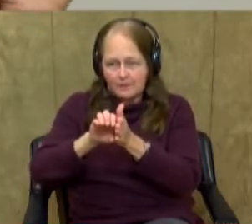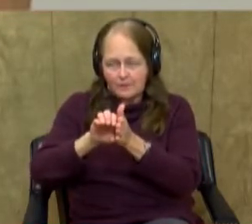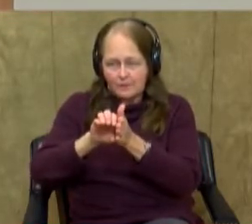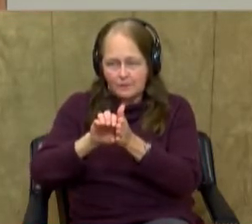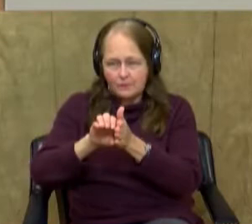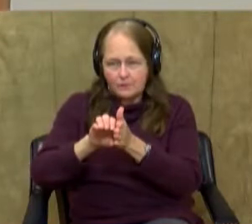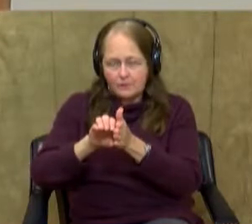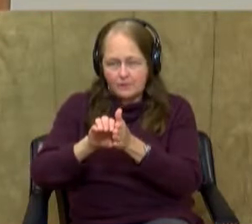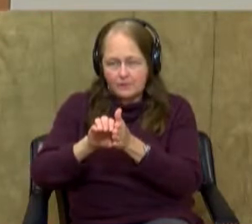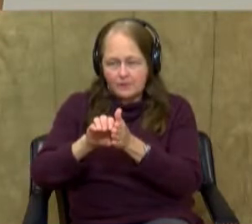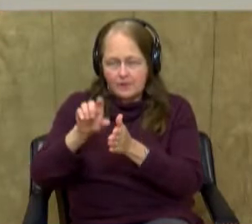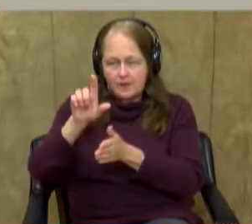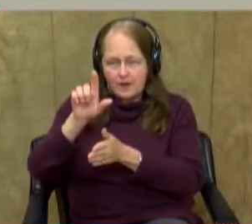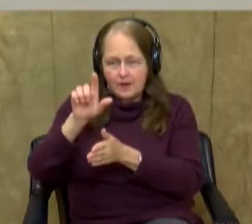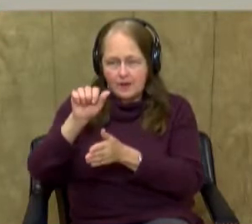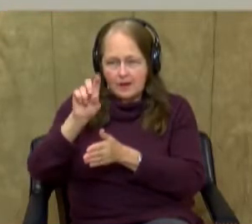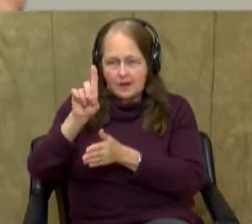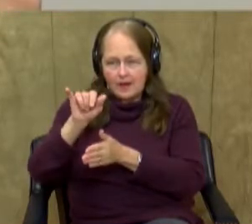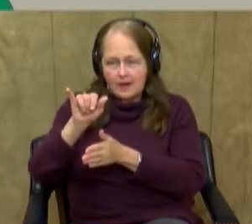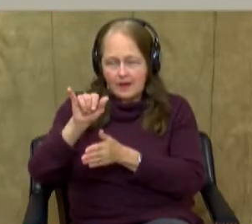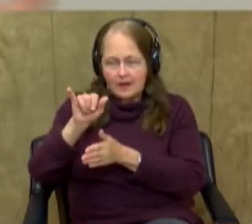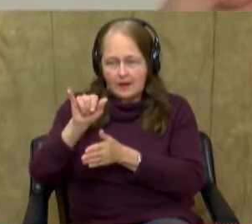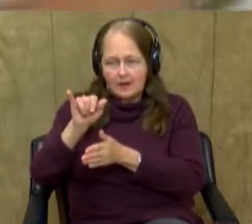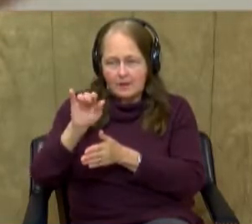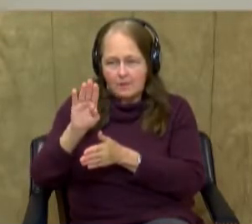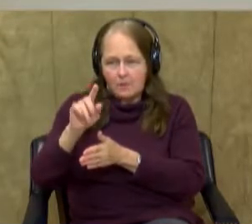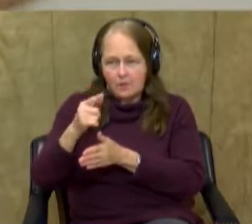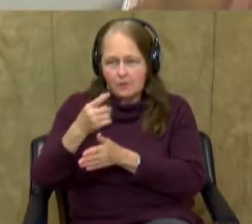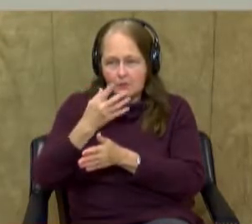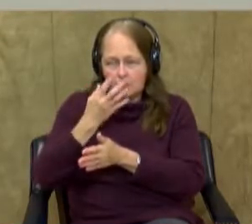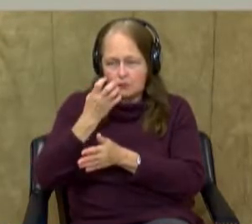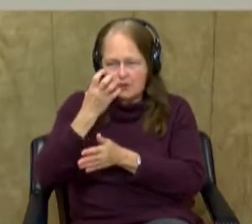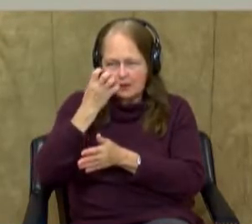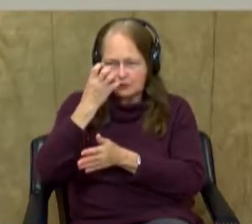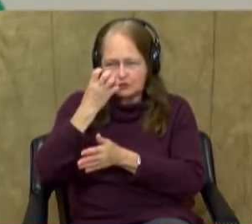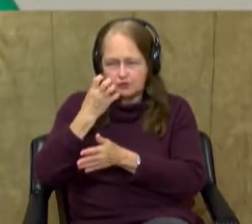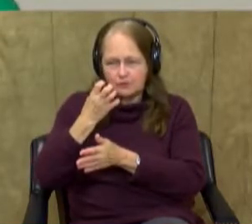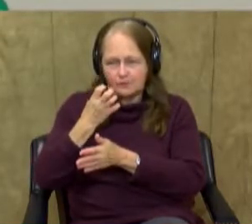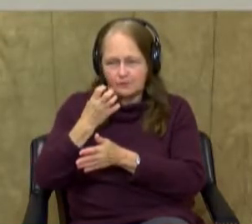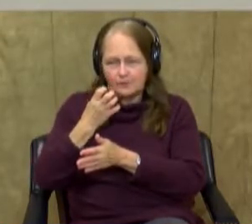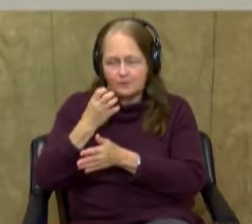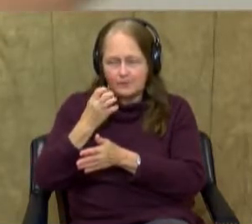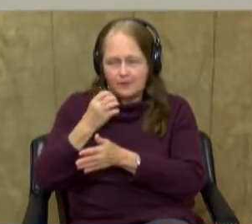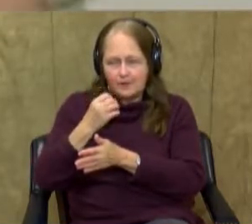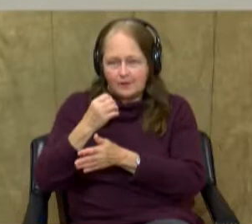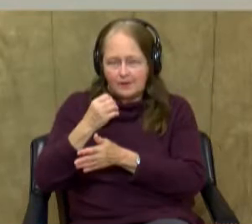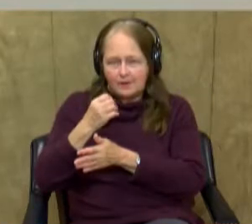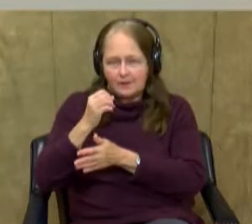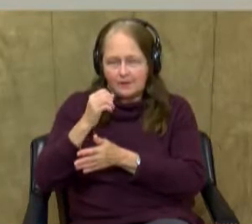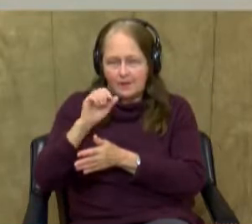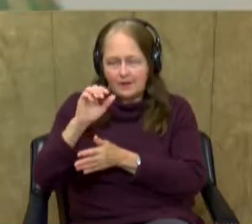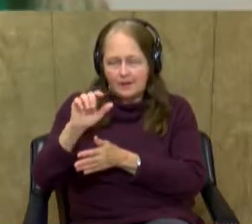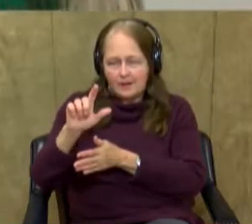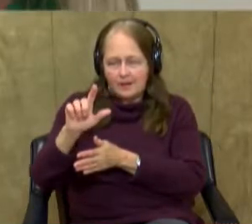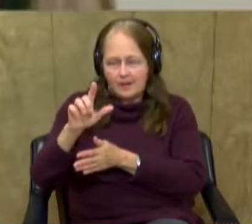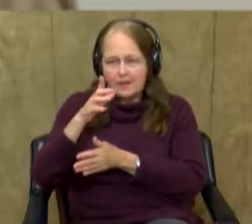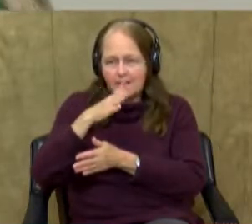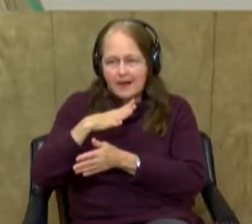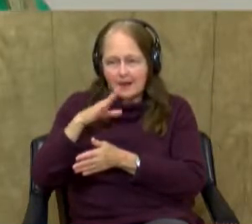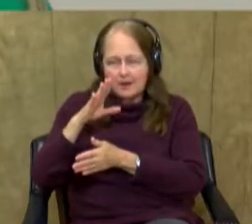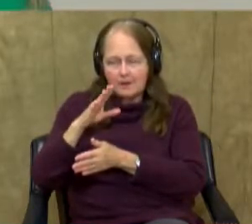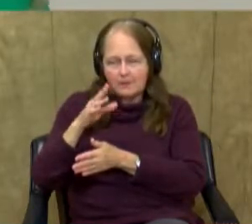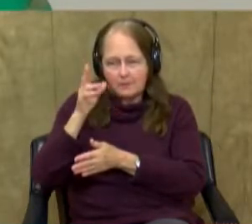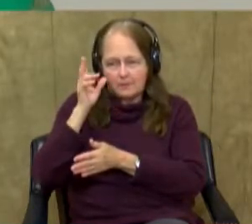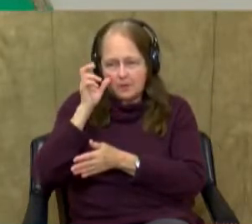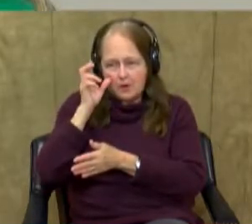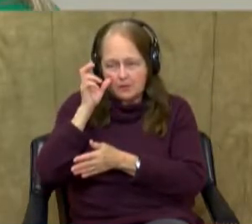was that ladybug called? The grouchy ladybug. A grouchy ladybug. That ladybug doesn't look too grouchy, though. In